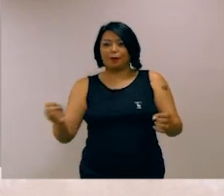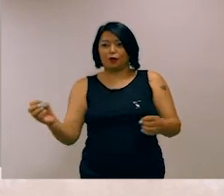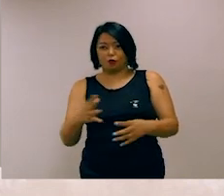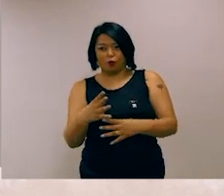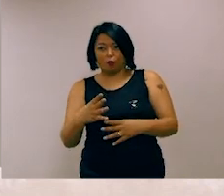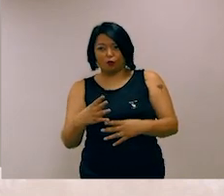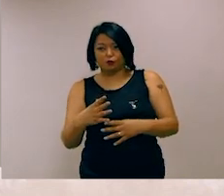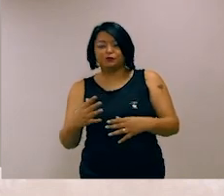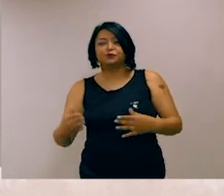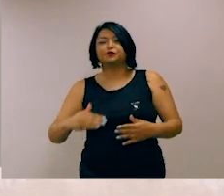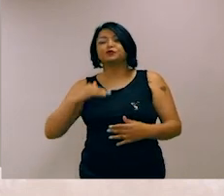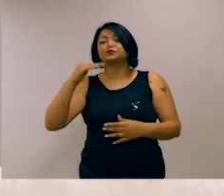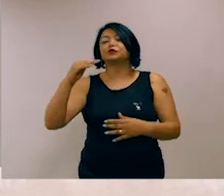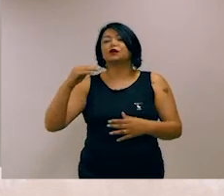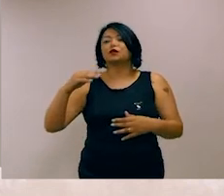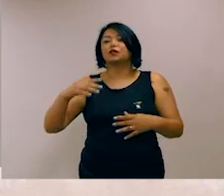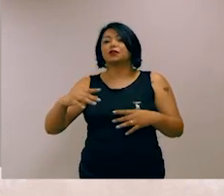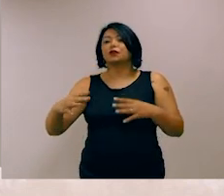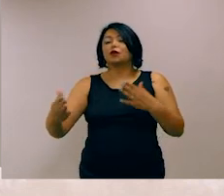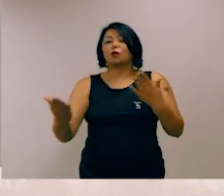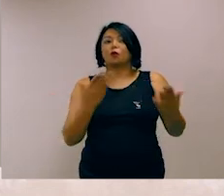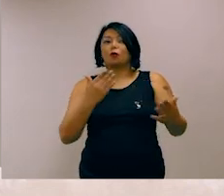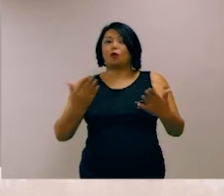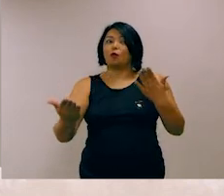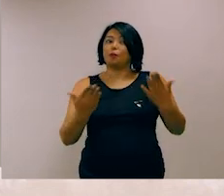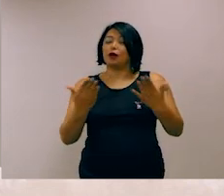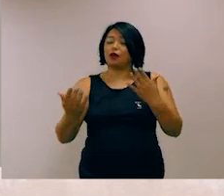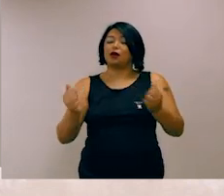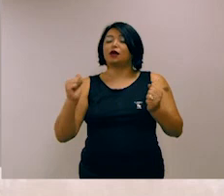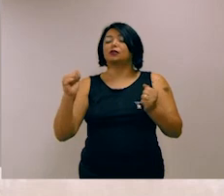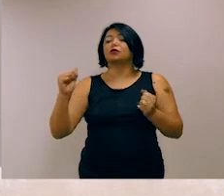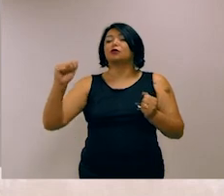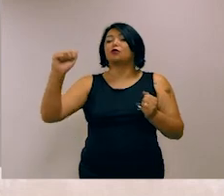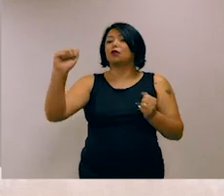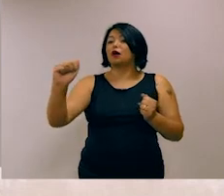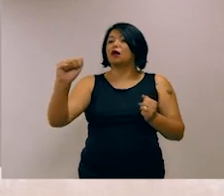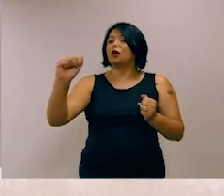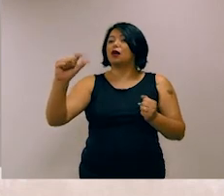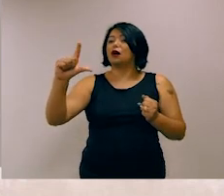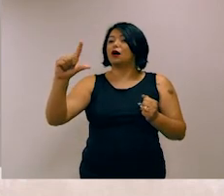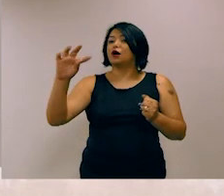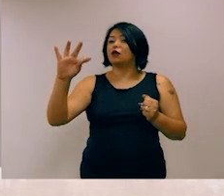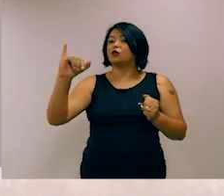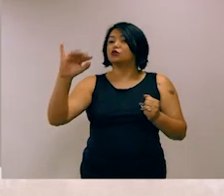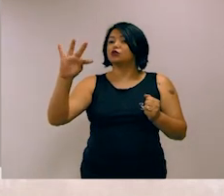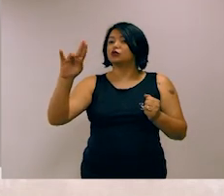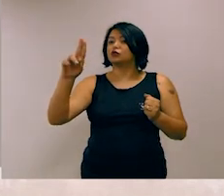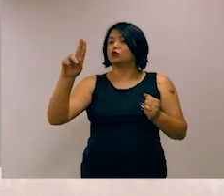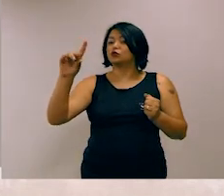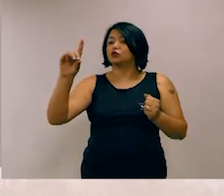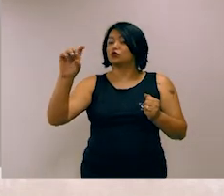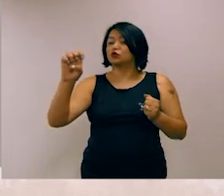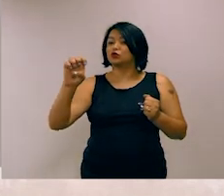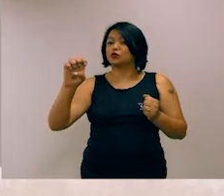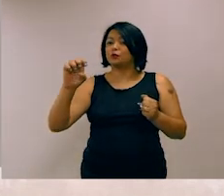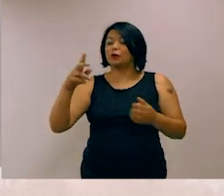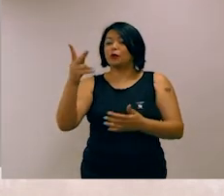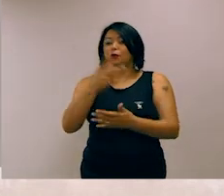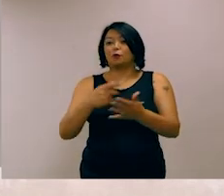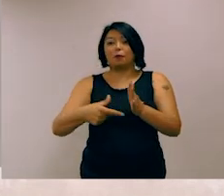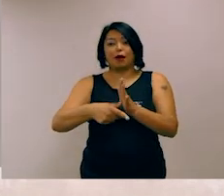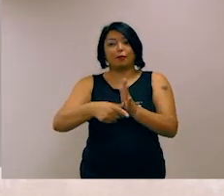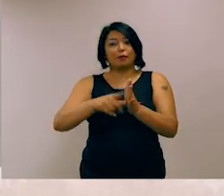So analyzing the curve levels, we would be able to understand, have